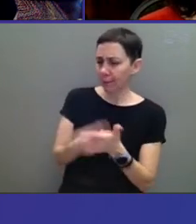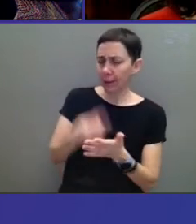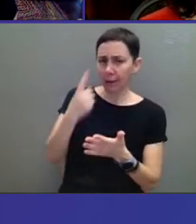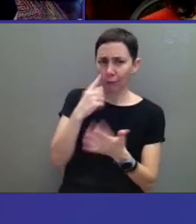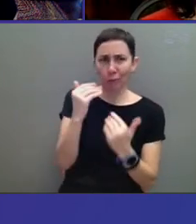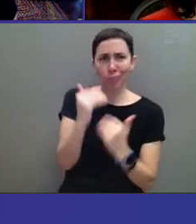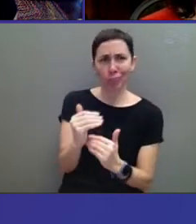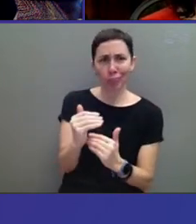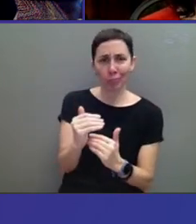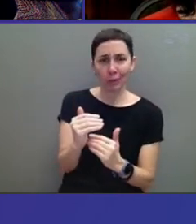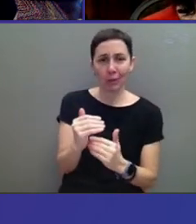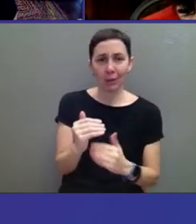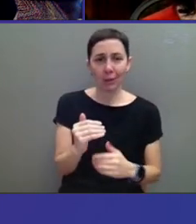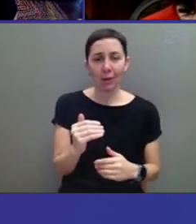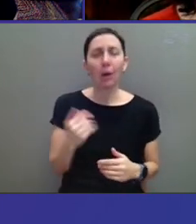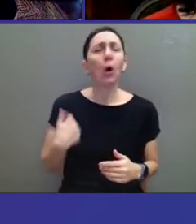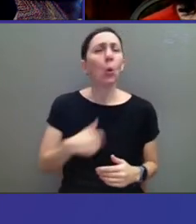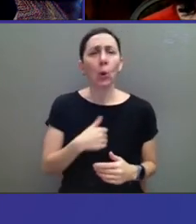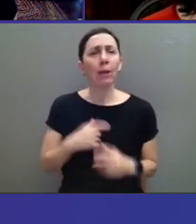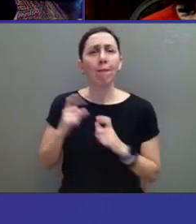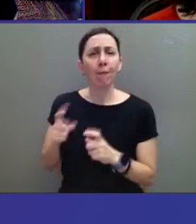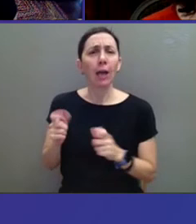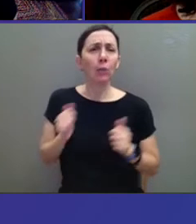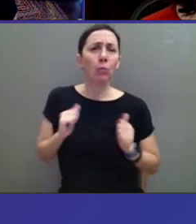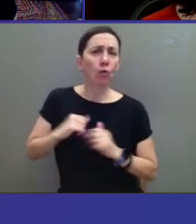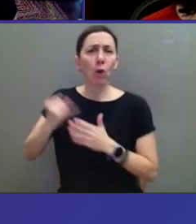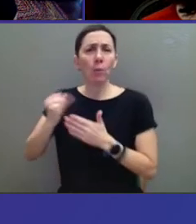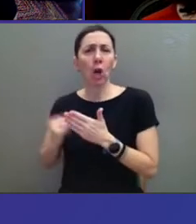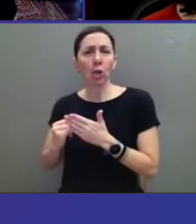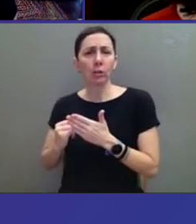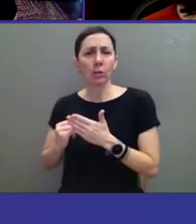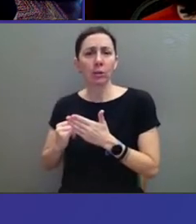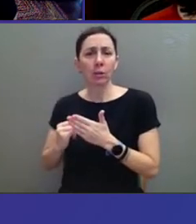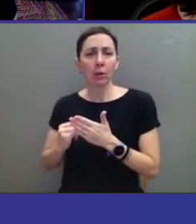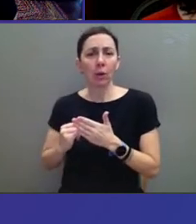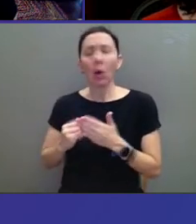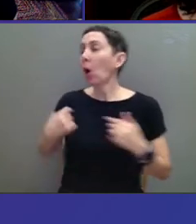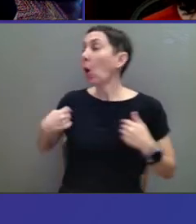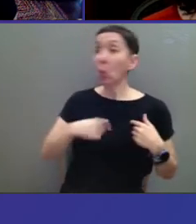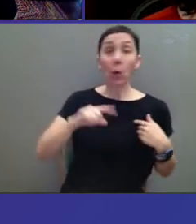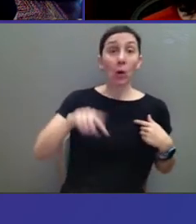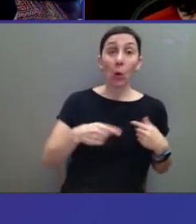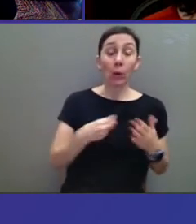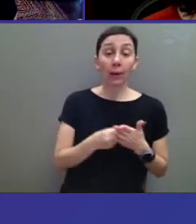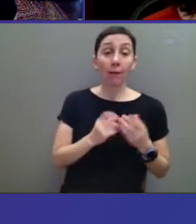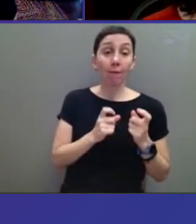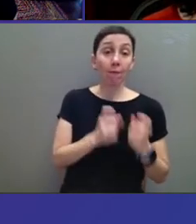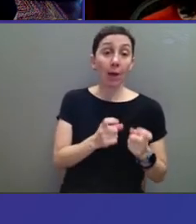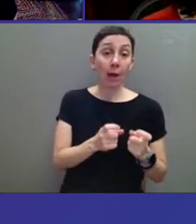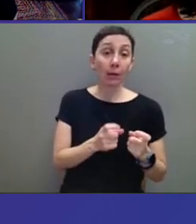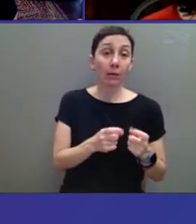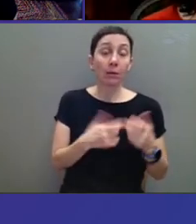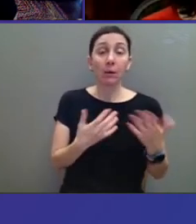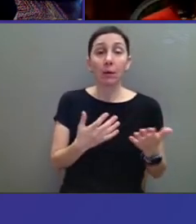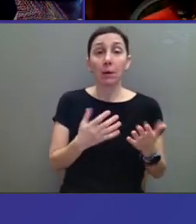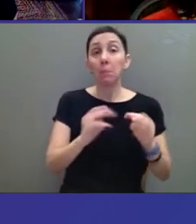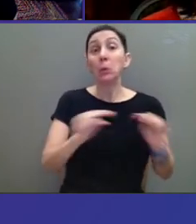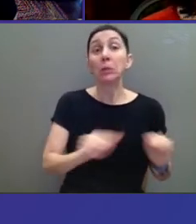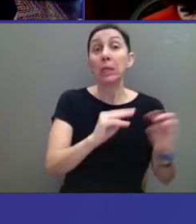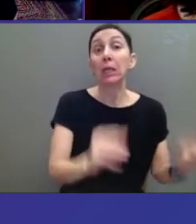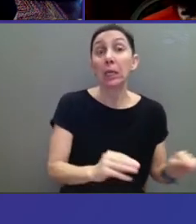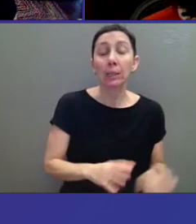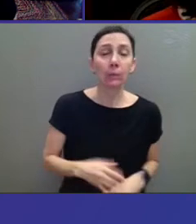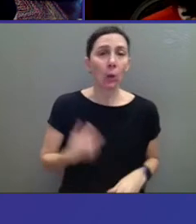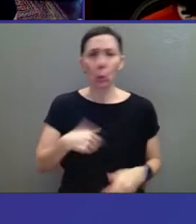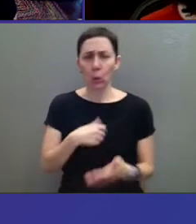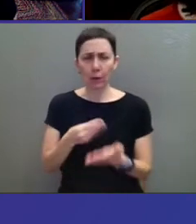you can only fund the performing arts, or you can only, a lot of funders are you can only fund the performing arts, or museums or visual